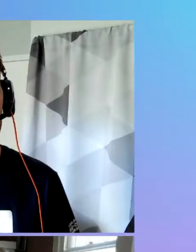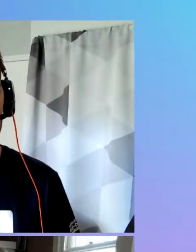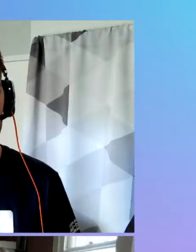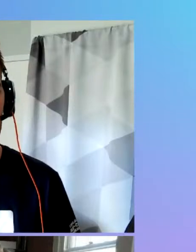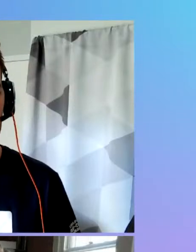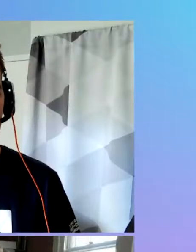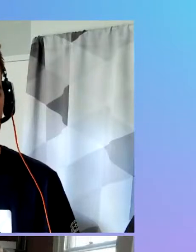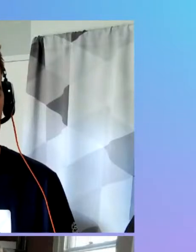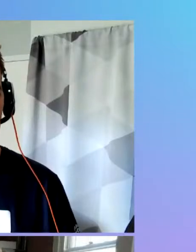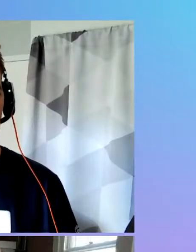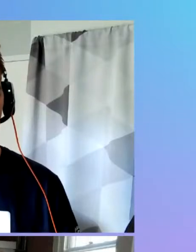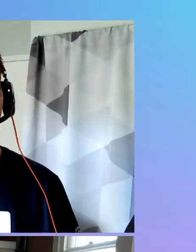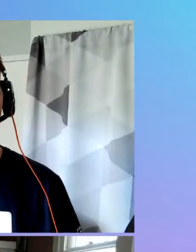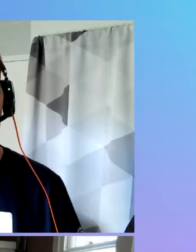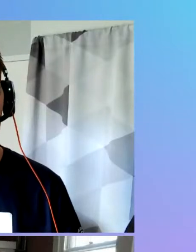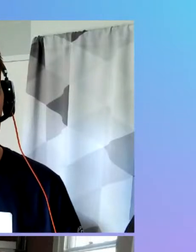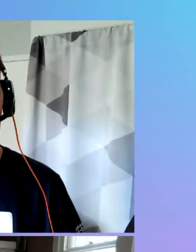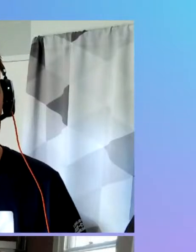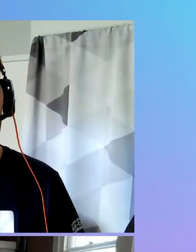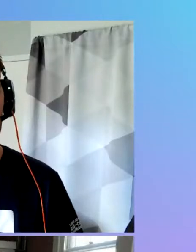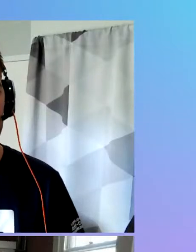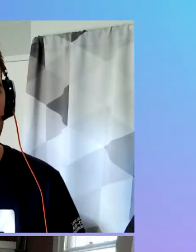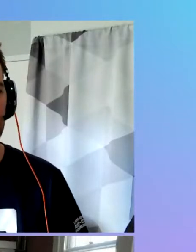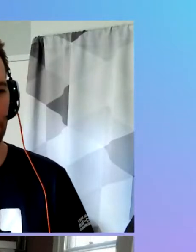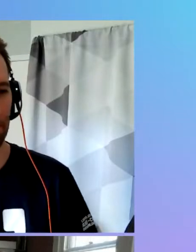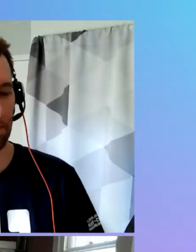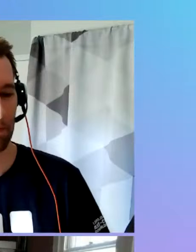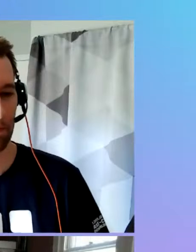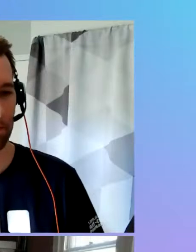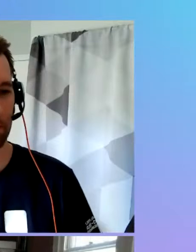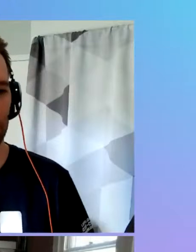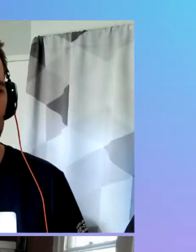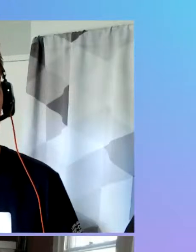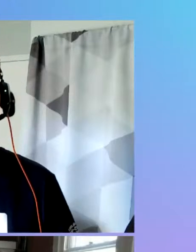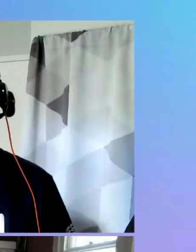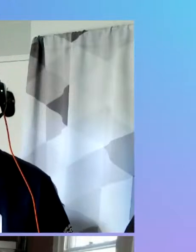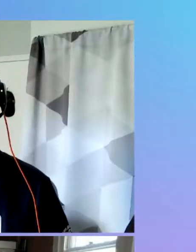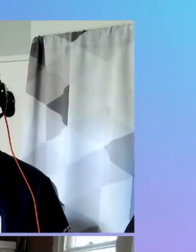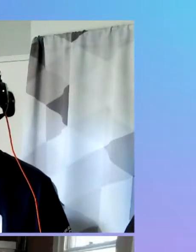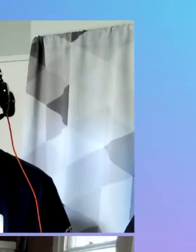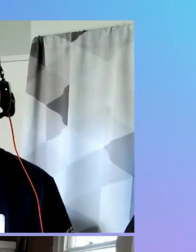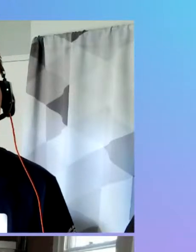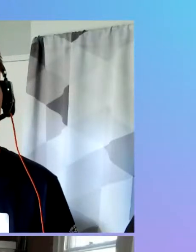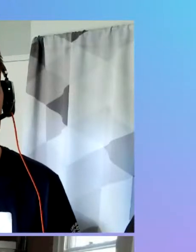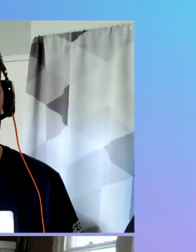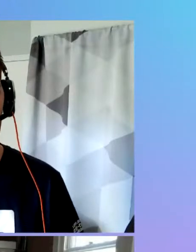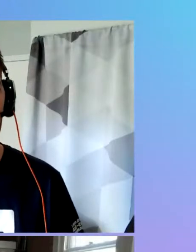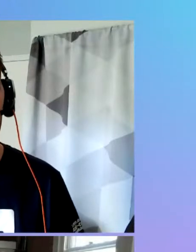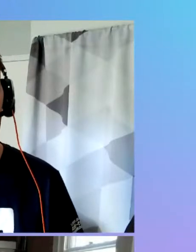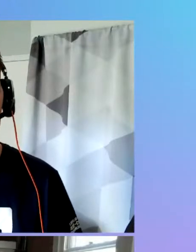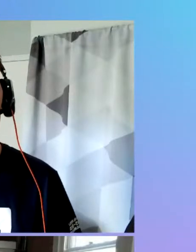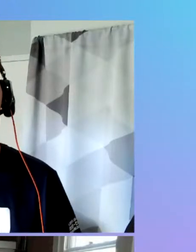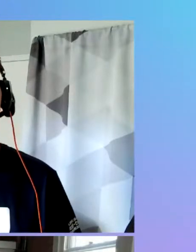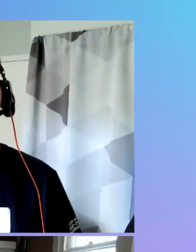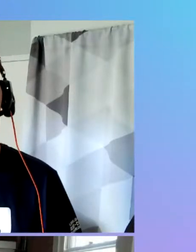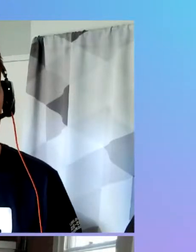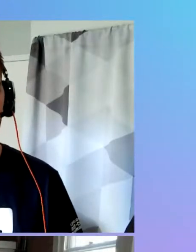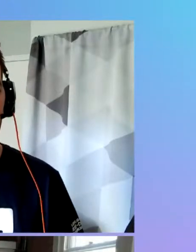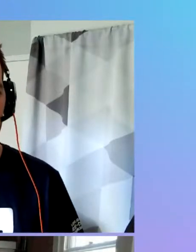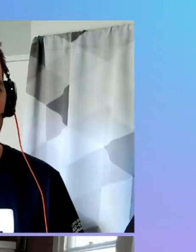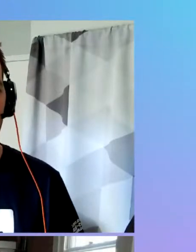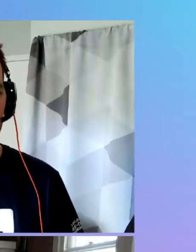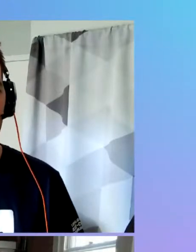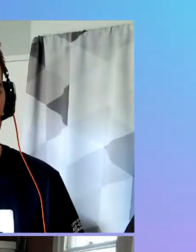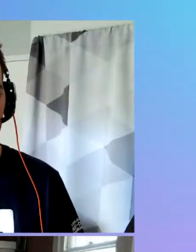is use words that would clearly tell a hiring manager that you are qualified to join their team tomorrow, to step